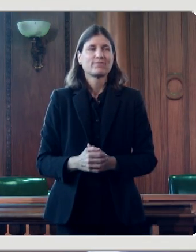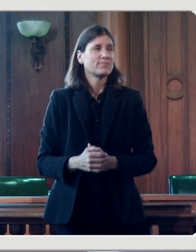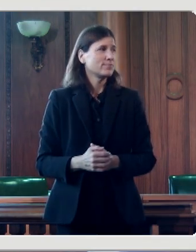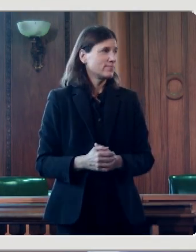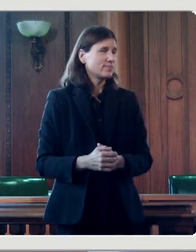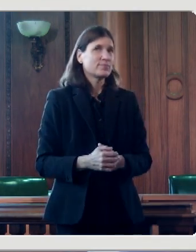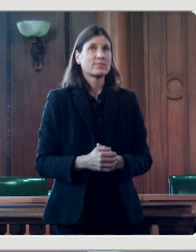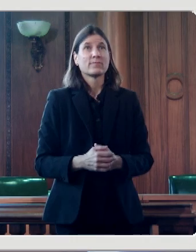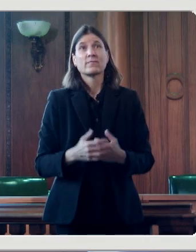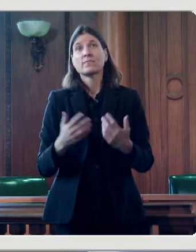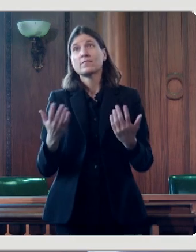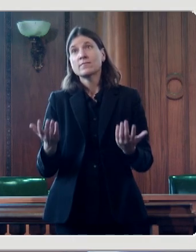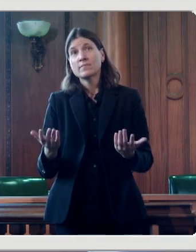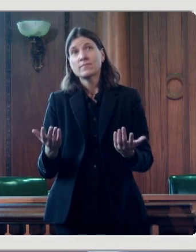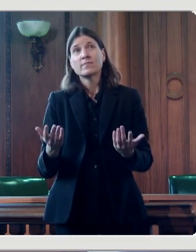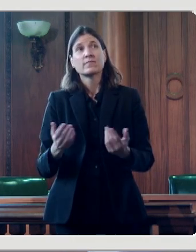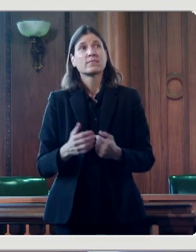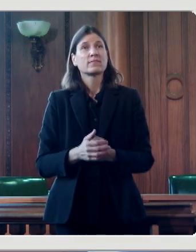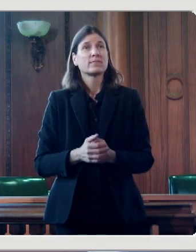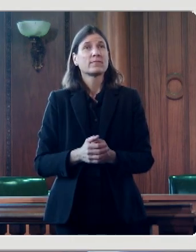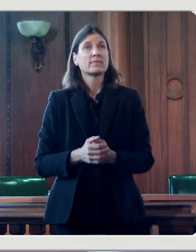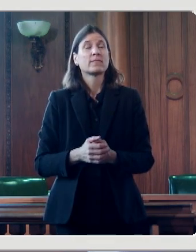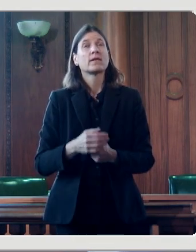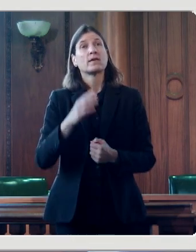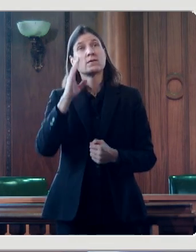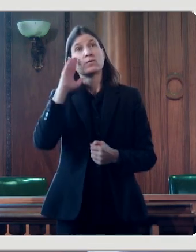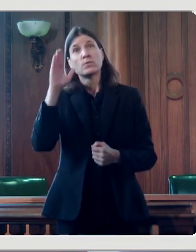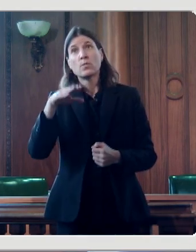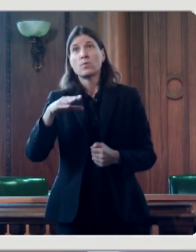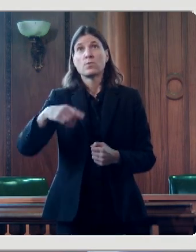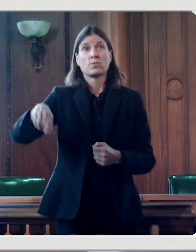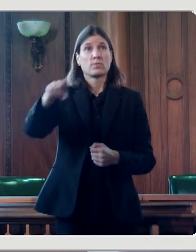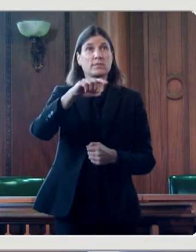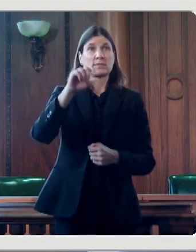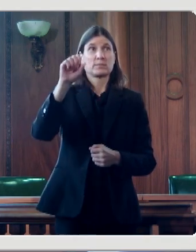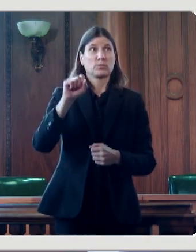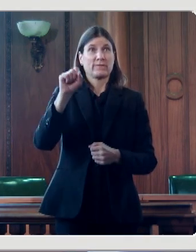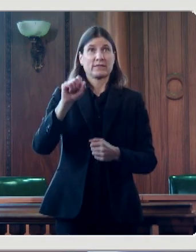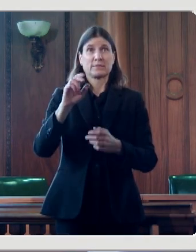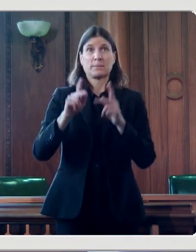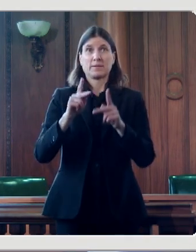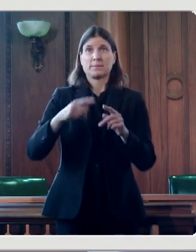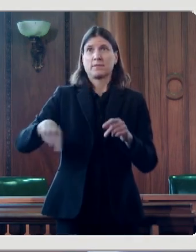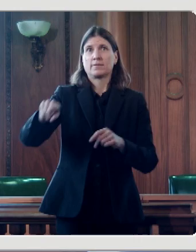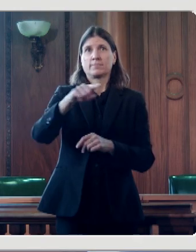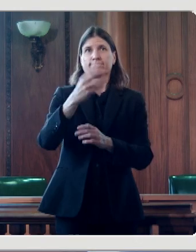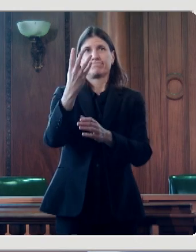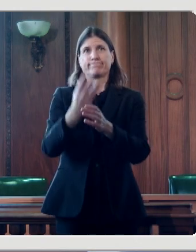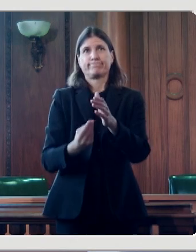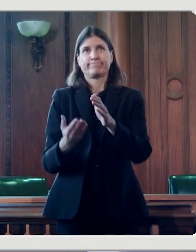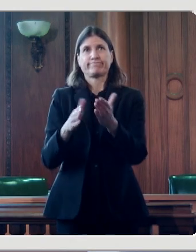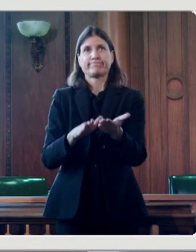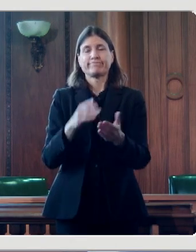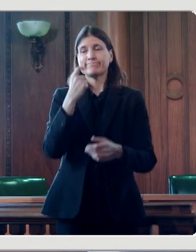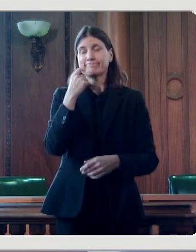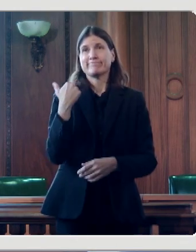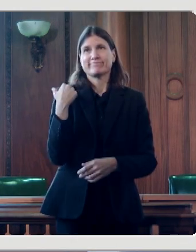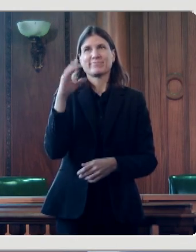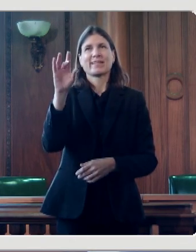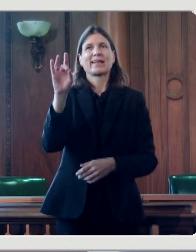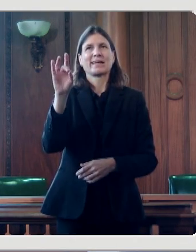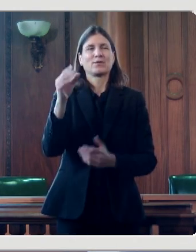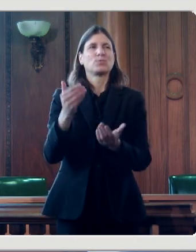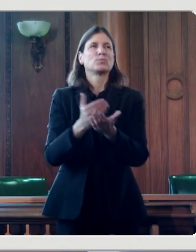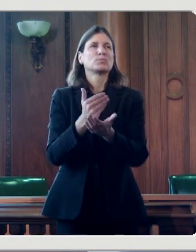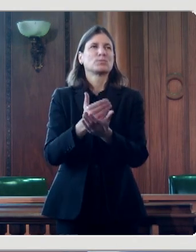related to Springfield residents. I'm sorry to state that we've had 8 more. Commissioner Carlton